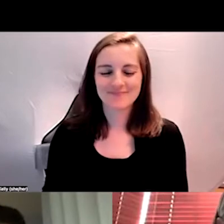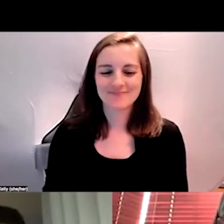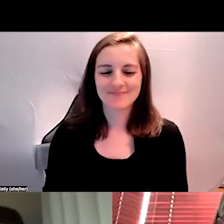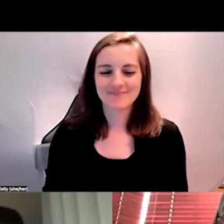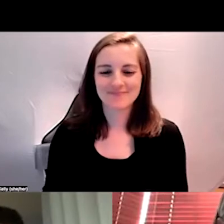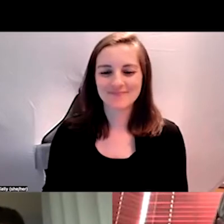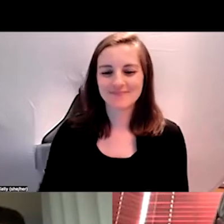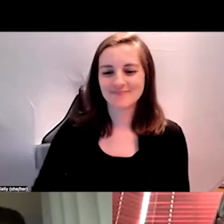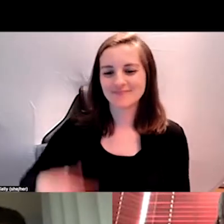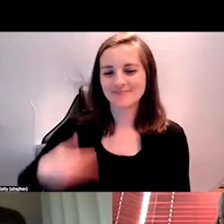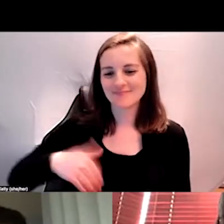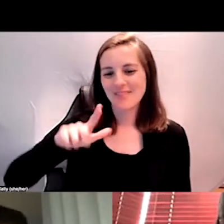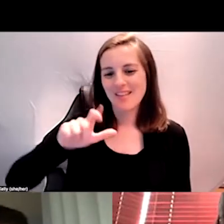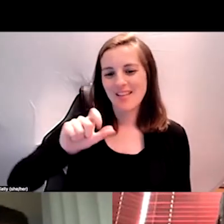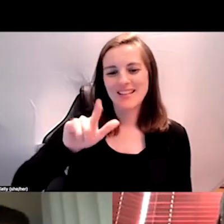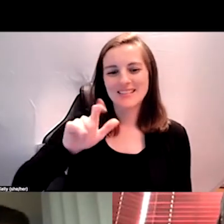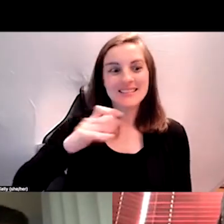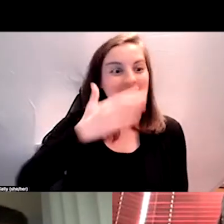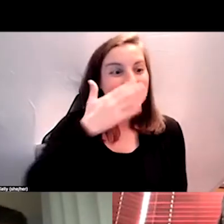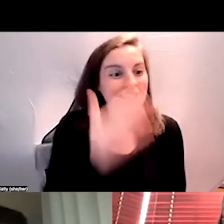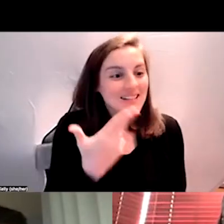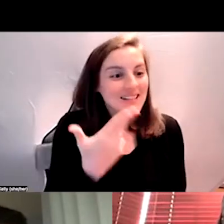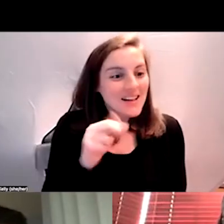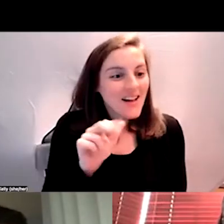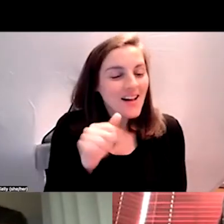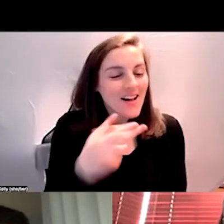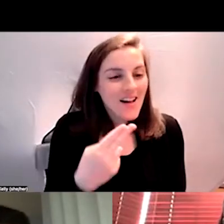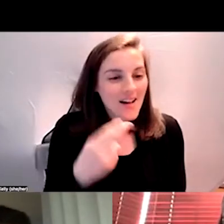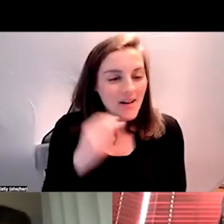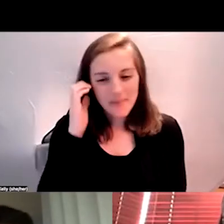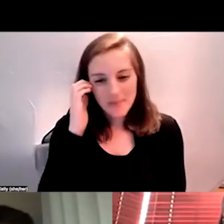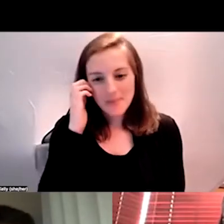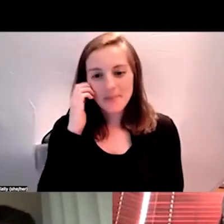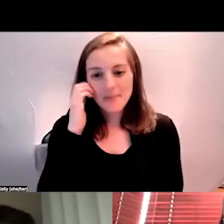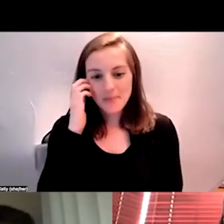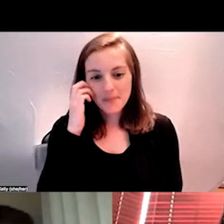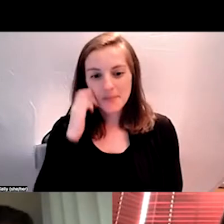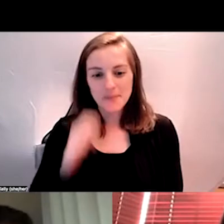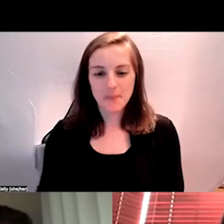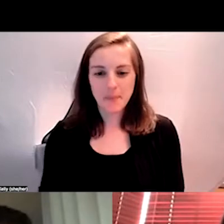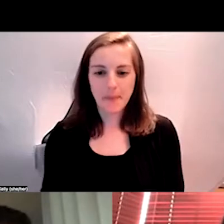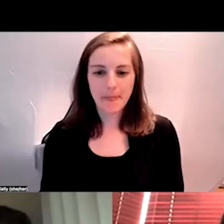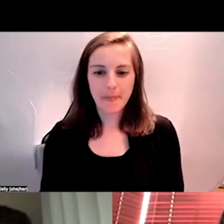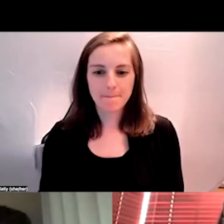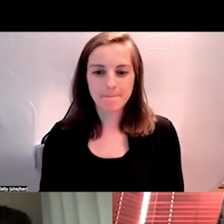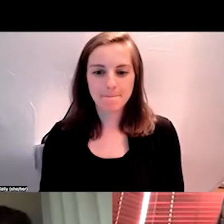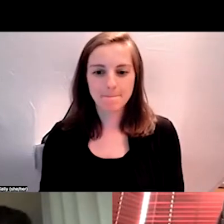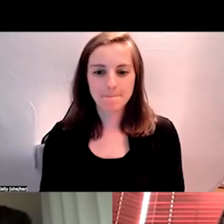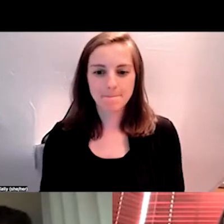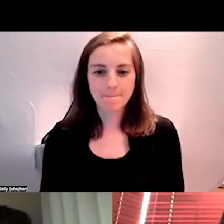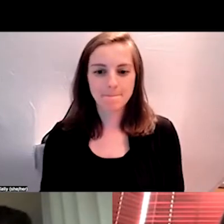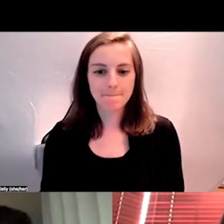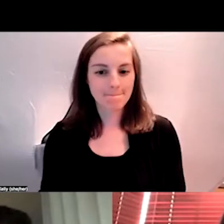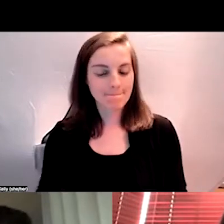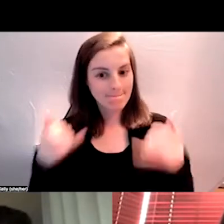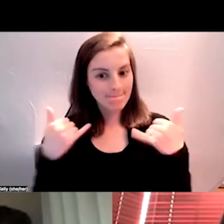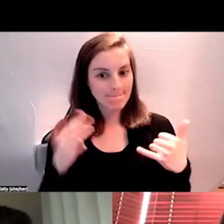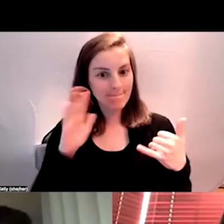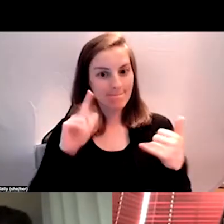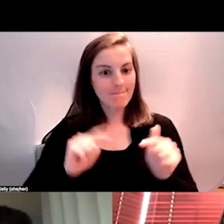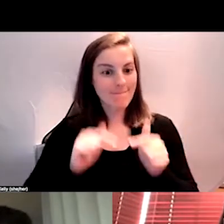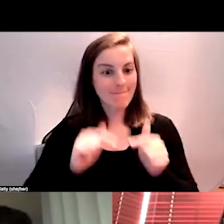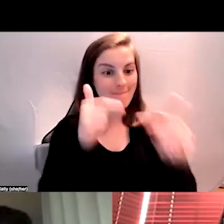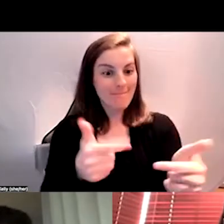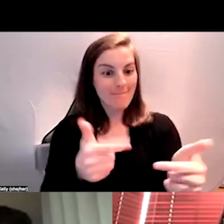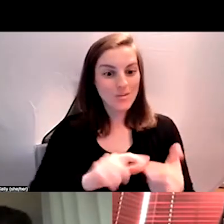Mrs. Leslie, thank you, Hannah. I would really love to now switch it over to Claire, who I